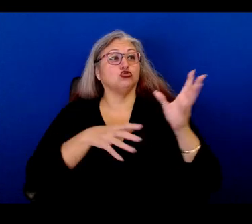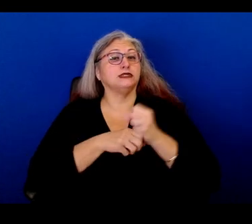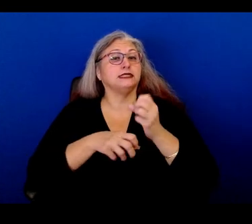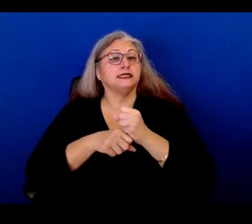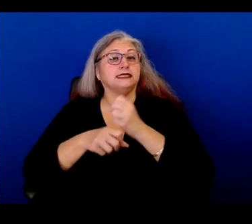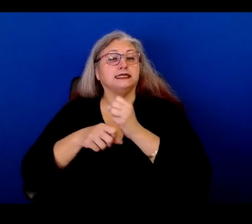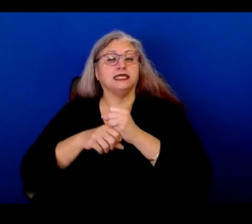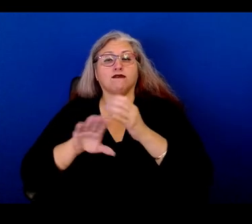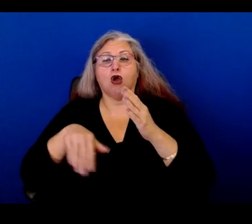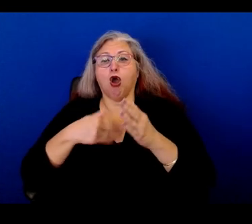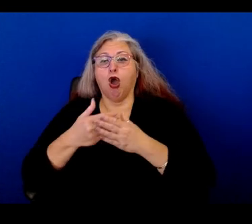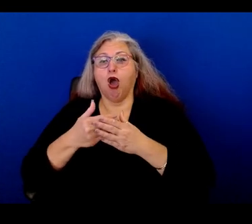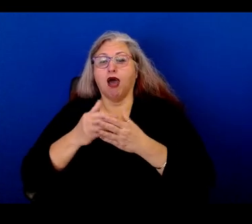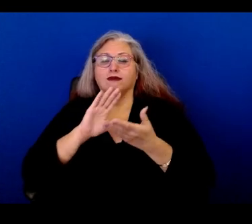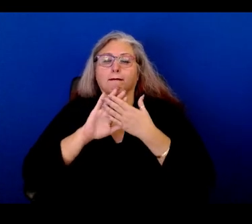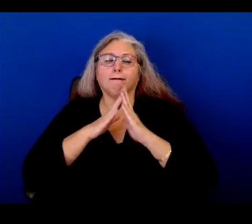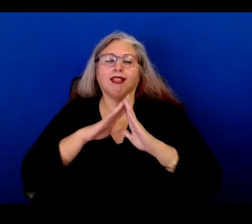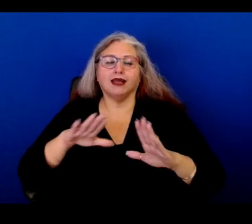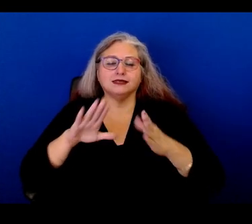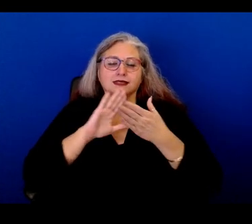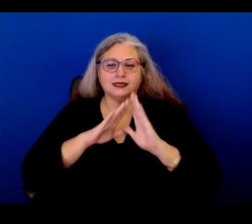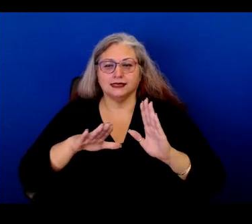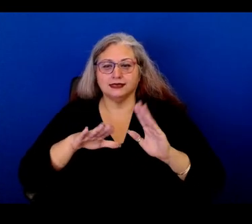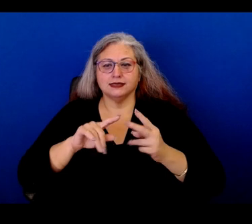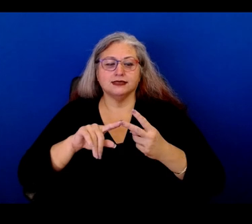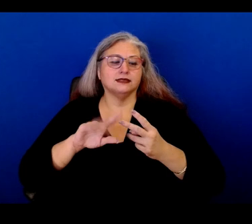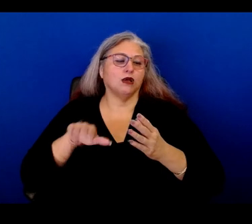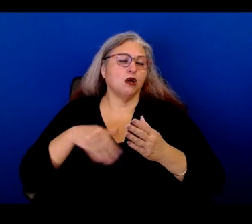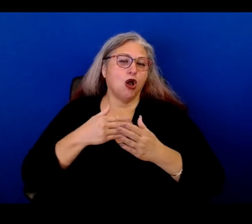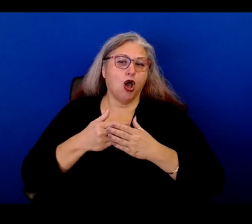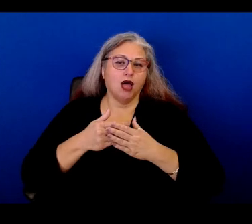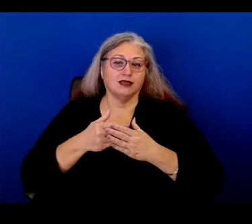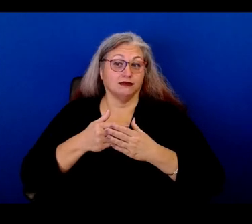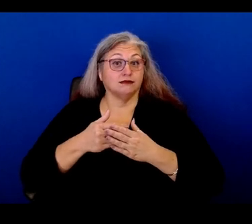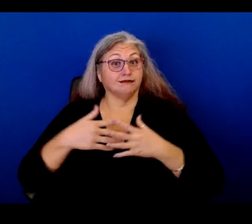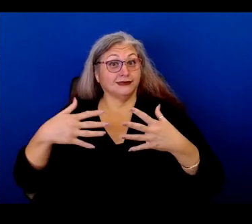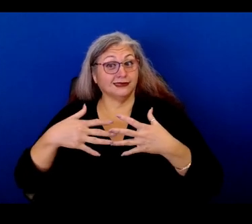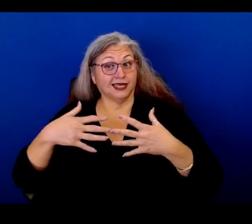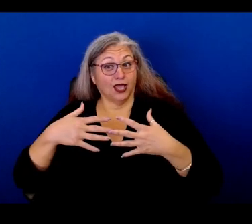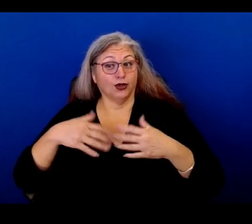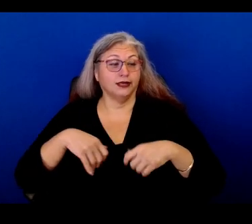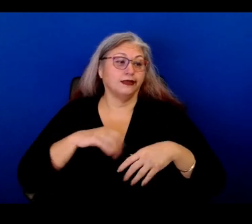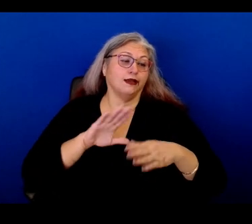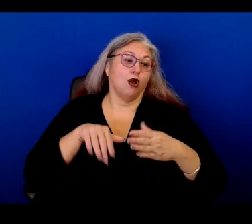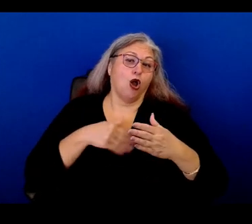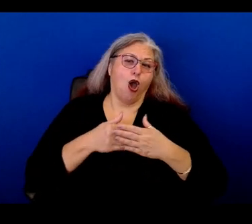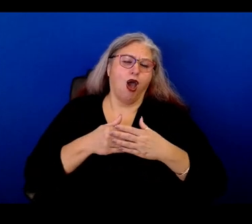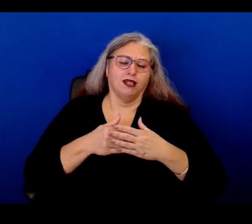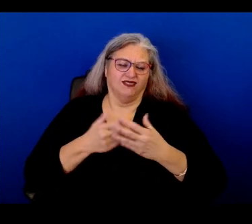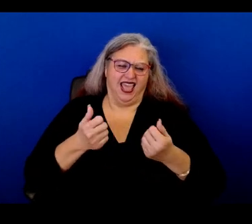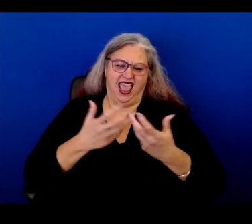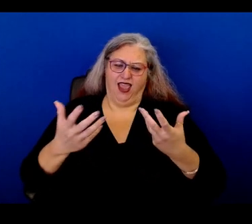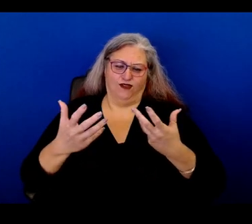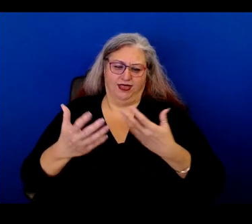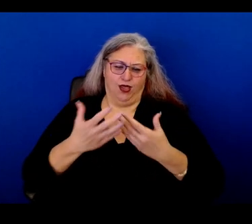the blessings and all of the scary and all of the everything that